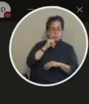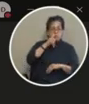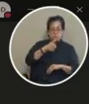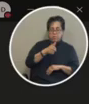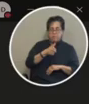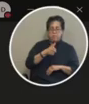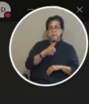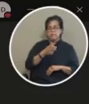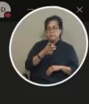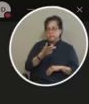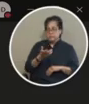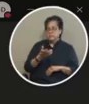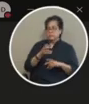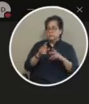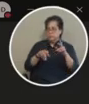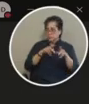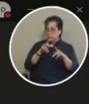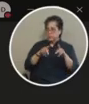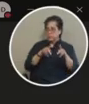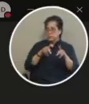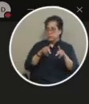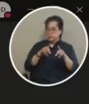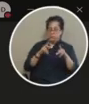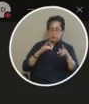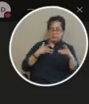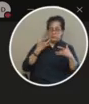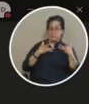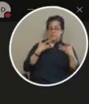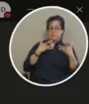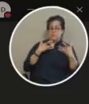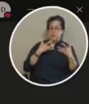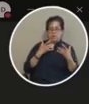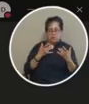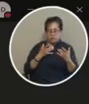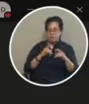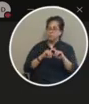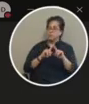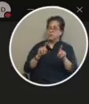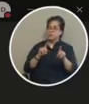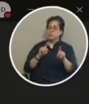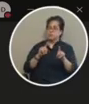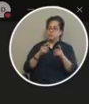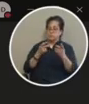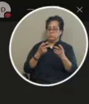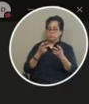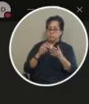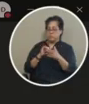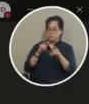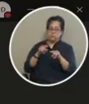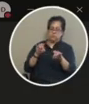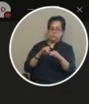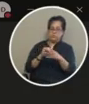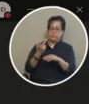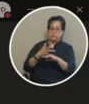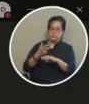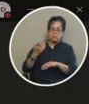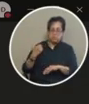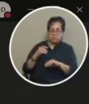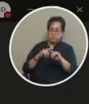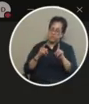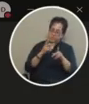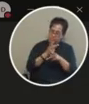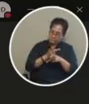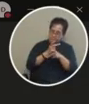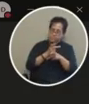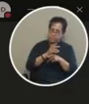tomorrow, people may be excited about that, or might be thinking they should have been done 3 days ago. So we don't. Again, I think he's being very